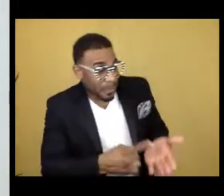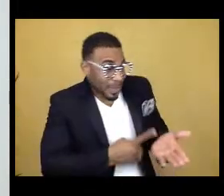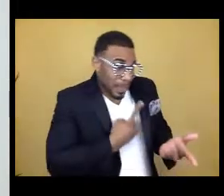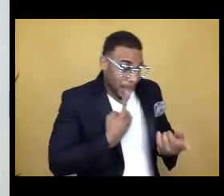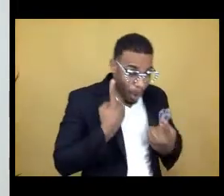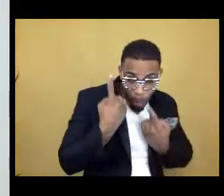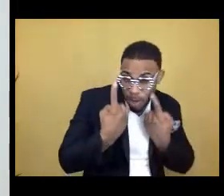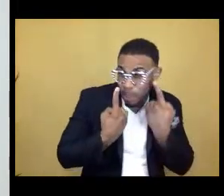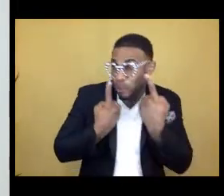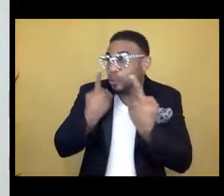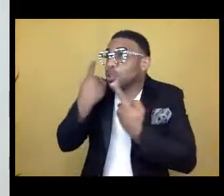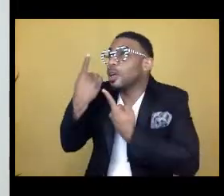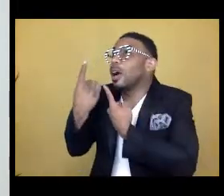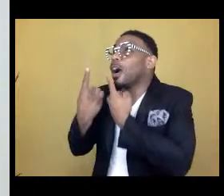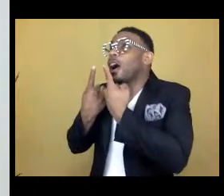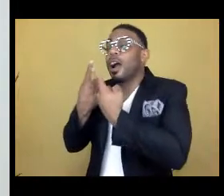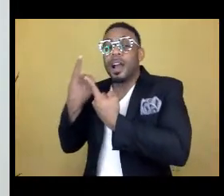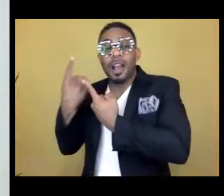Sometimes I wonder